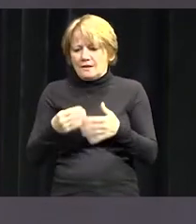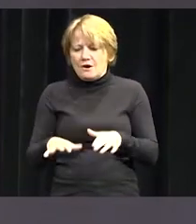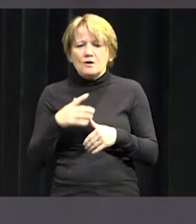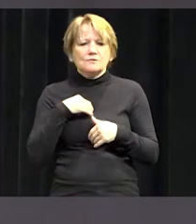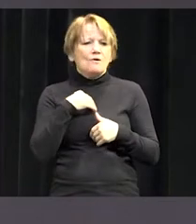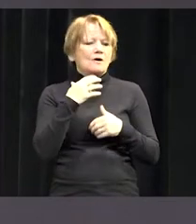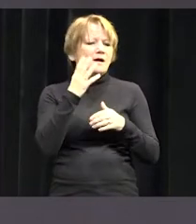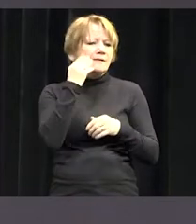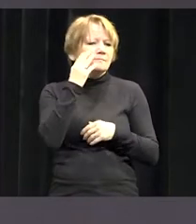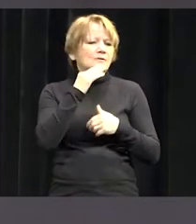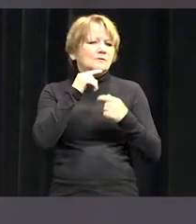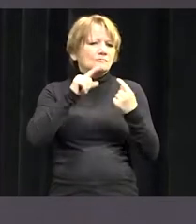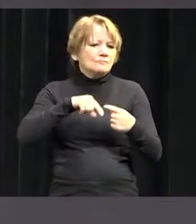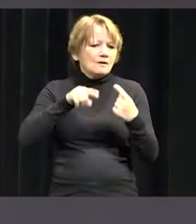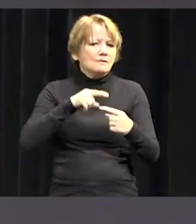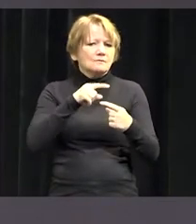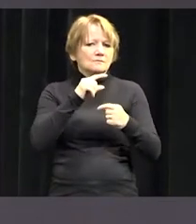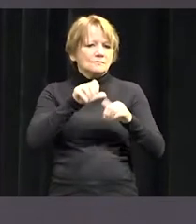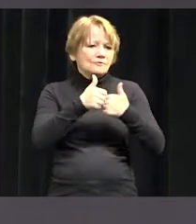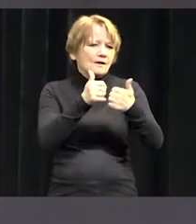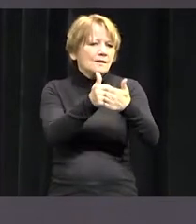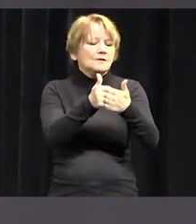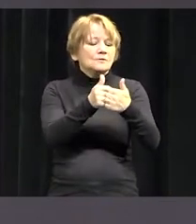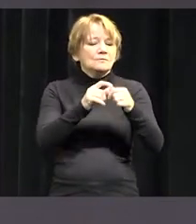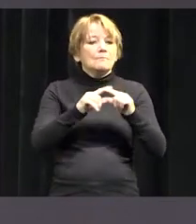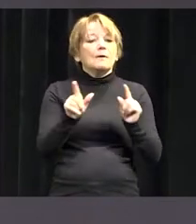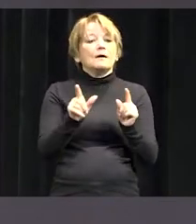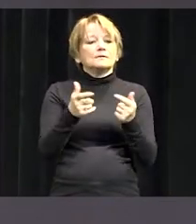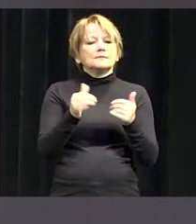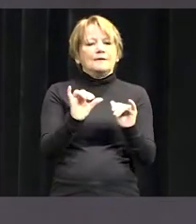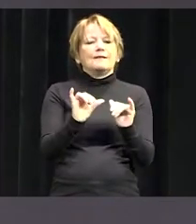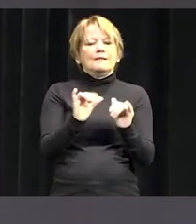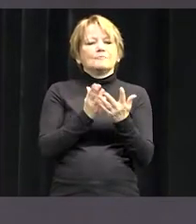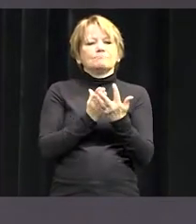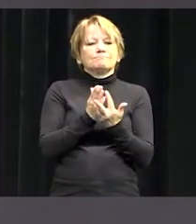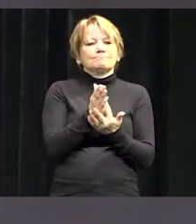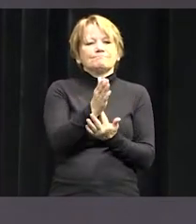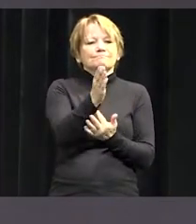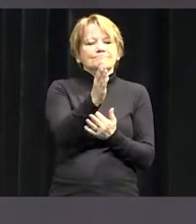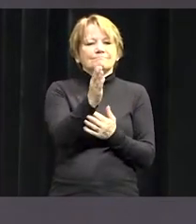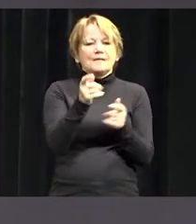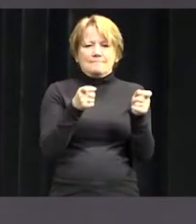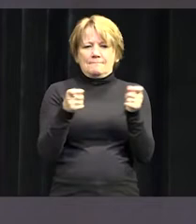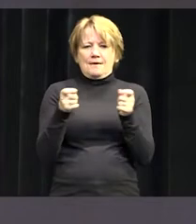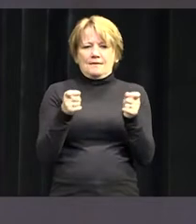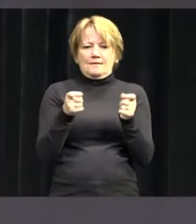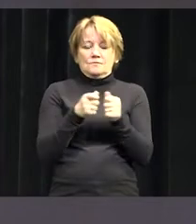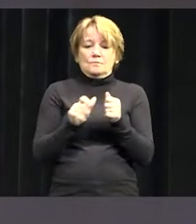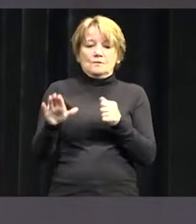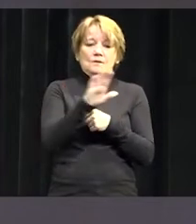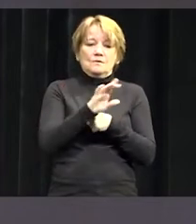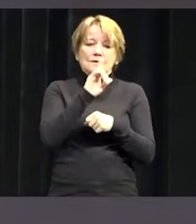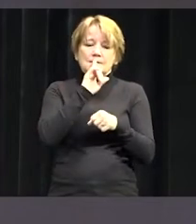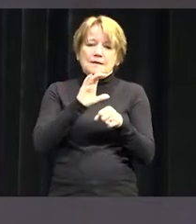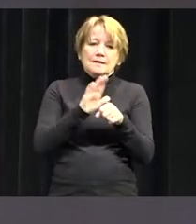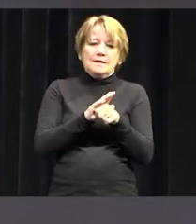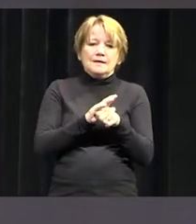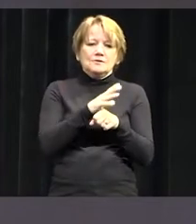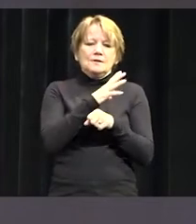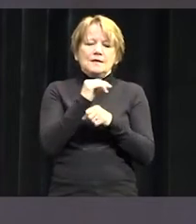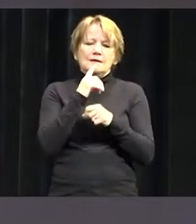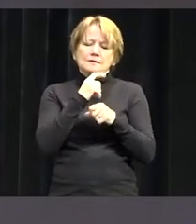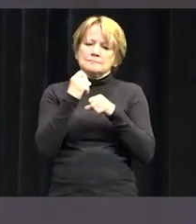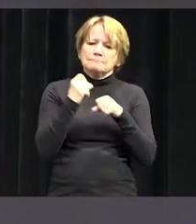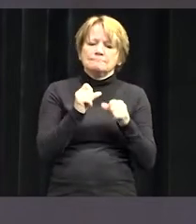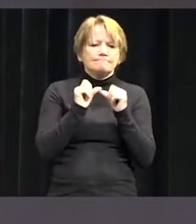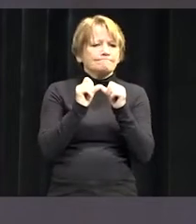you code up and stayed the course you have always worked at everything you do with your